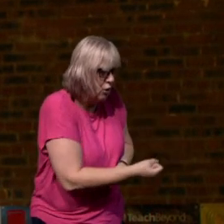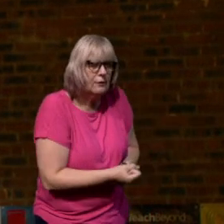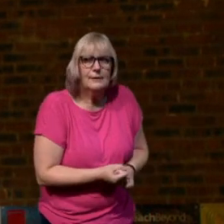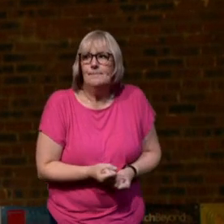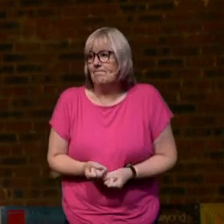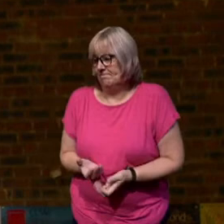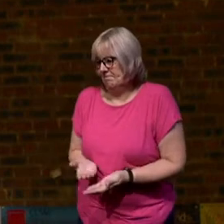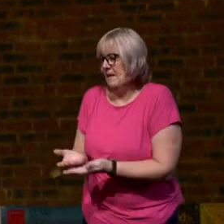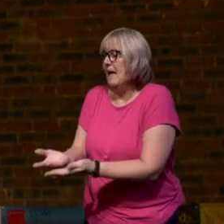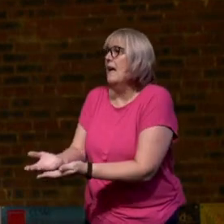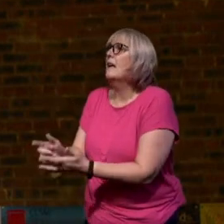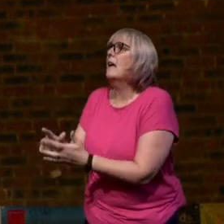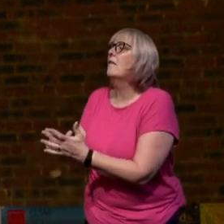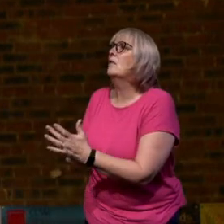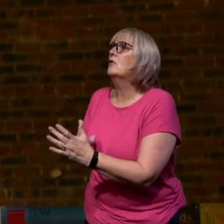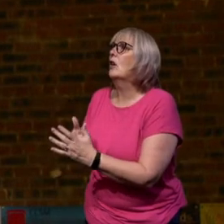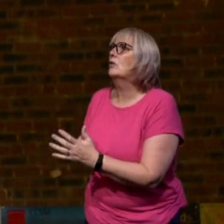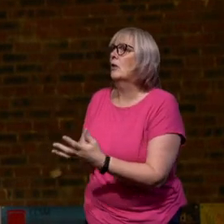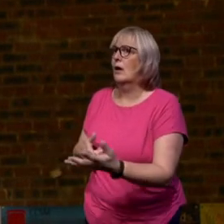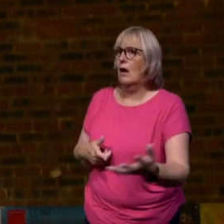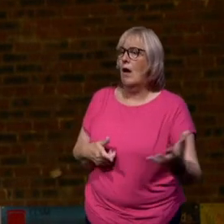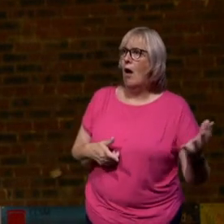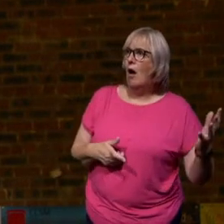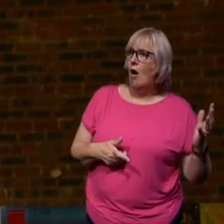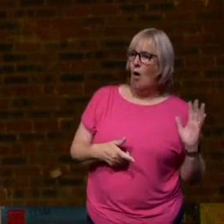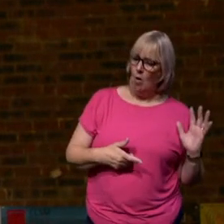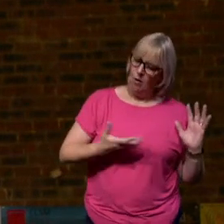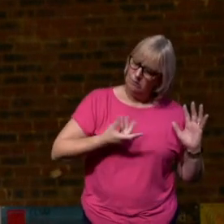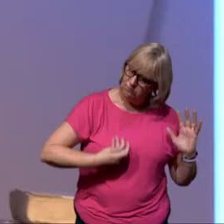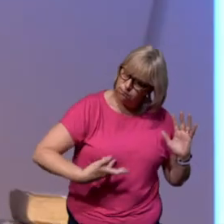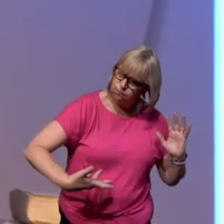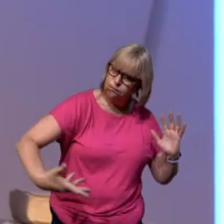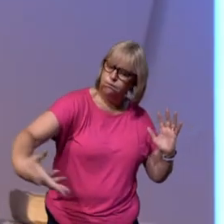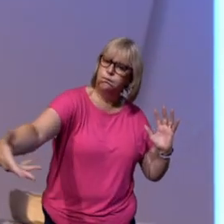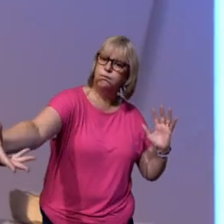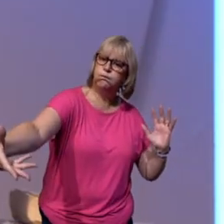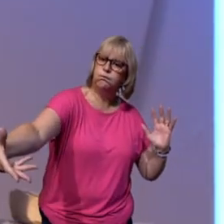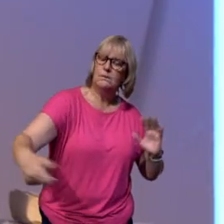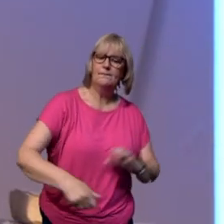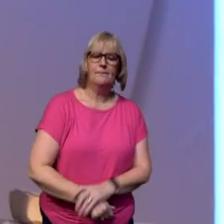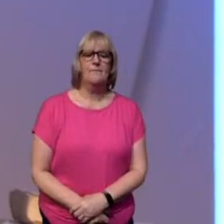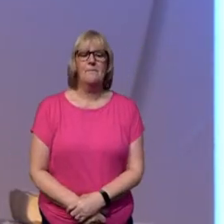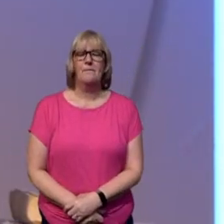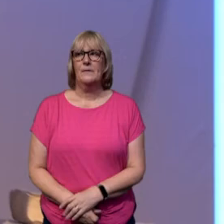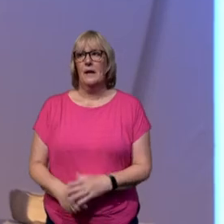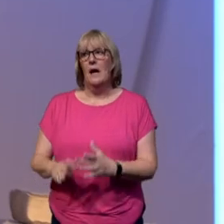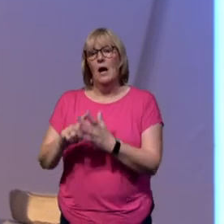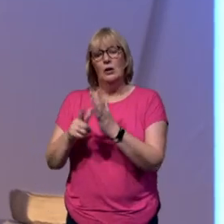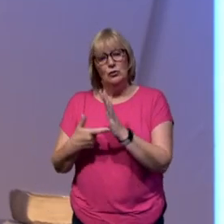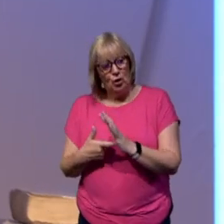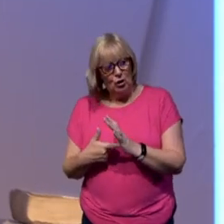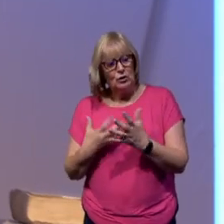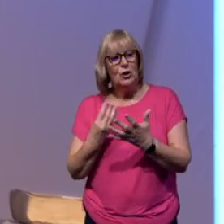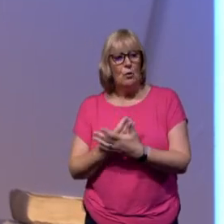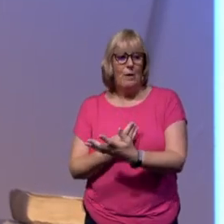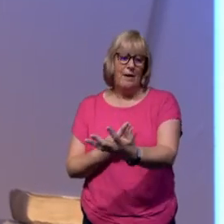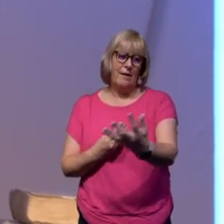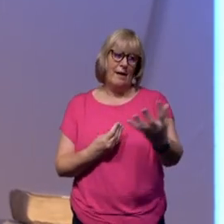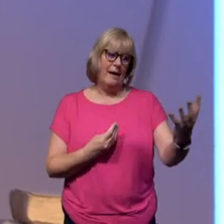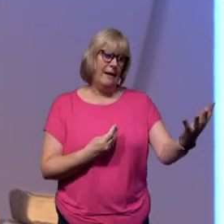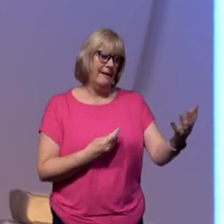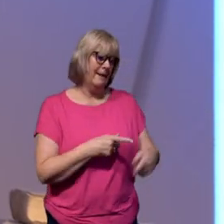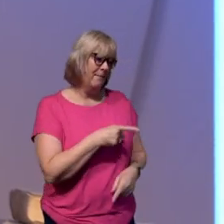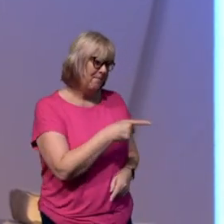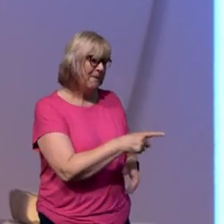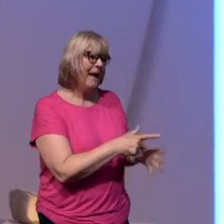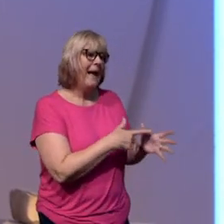them to Joshua and all the Israelites, and spread them out before the Lord. Then Joshua, together with all Israel, took Achan,